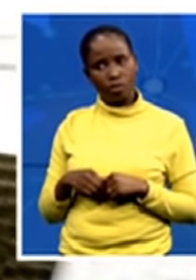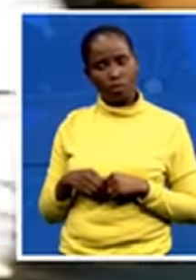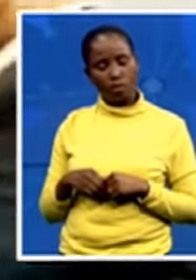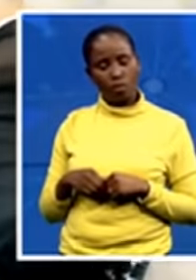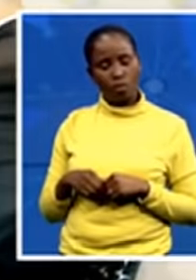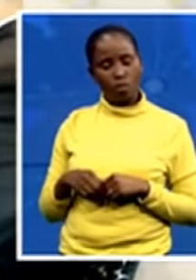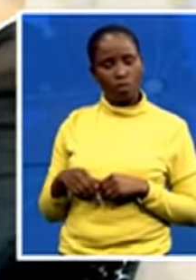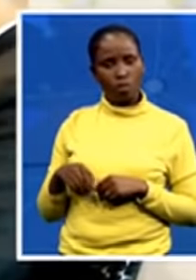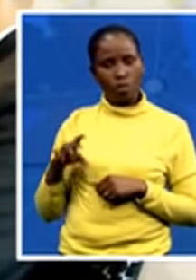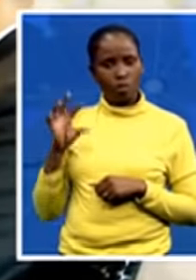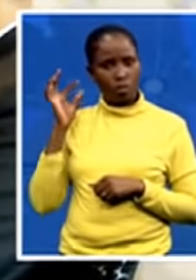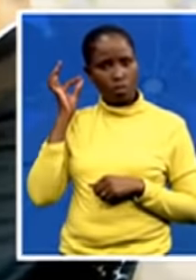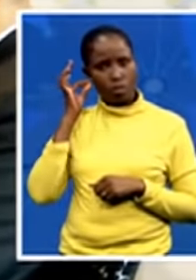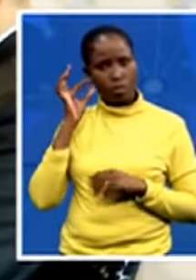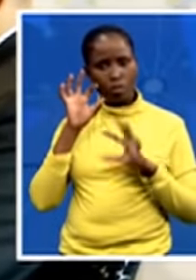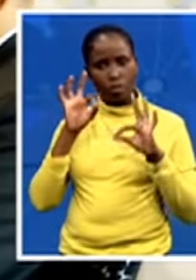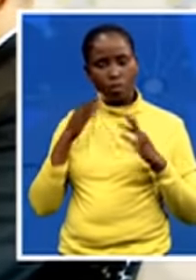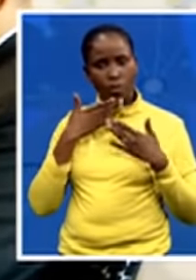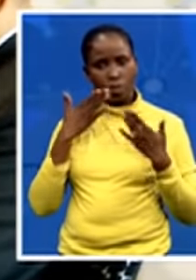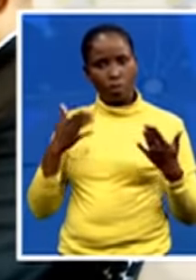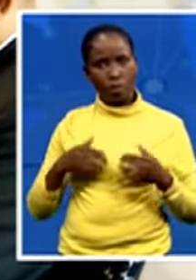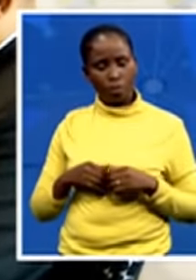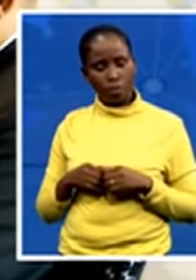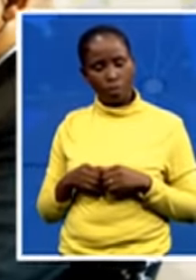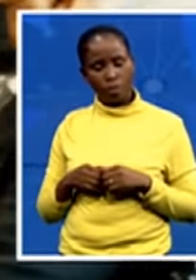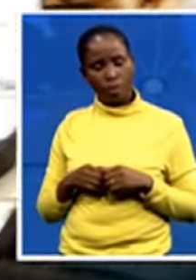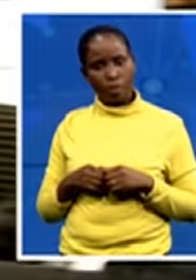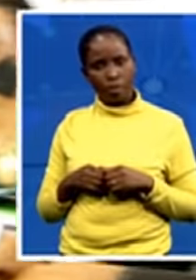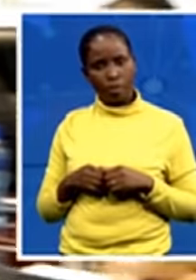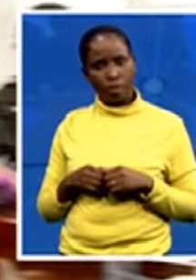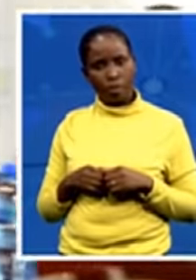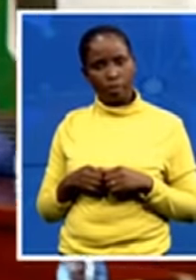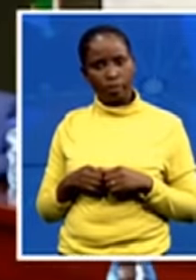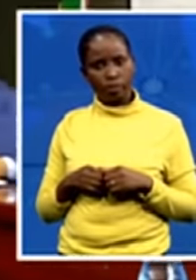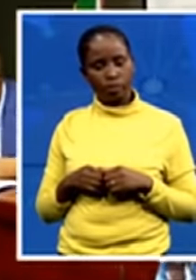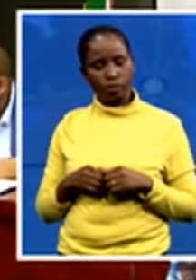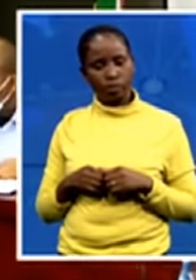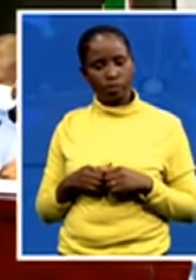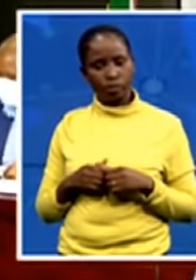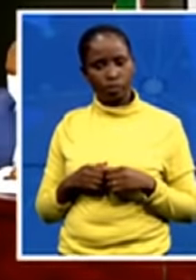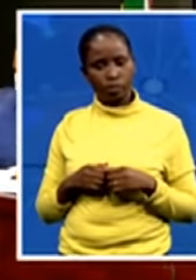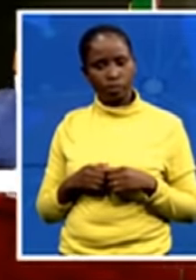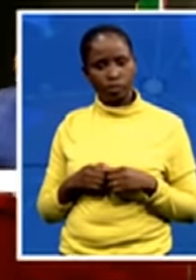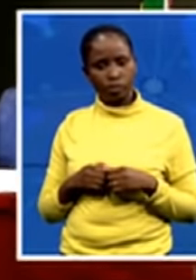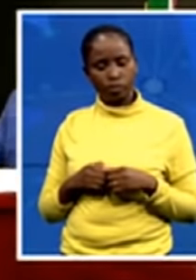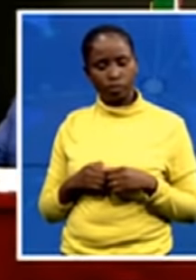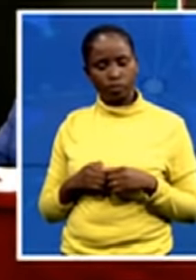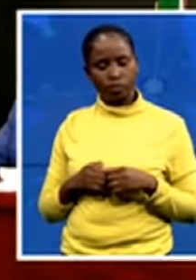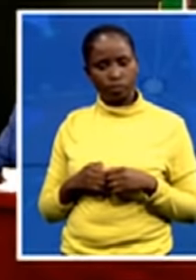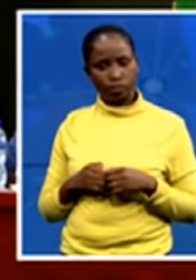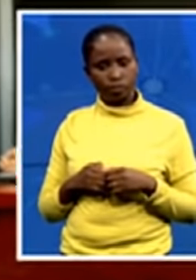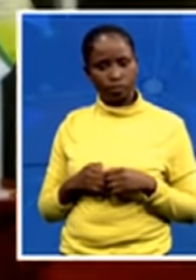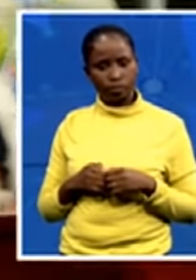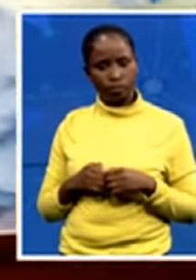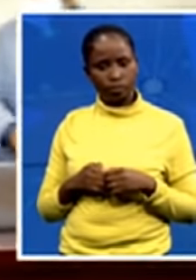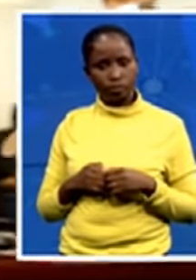it's an issue that's been there. In order for a lot of people to acquire even their licenses, they have to bribe. It's an issue that some of my colleagues were